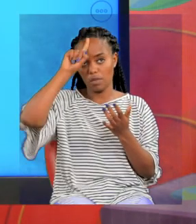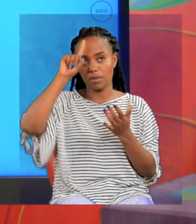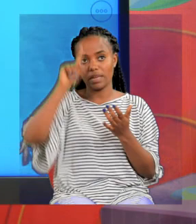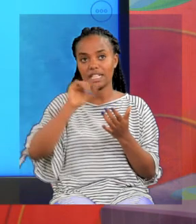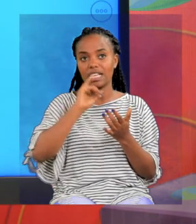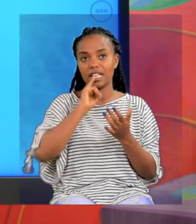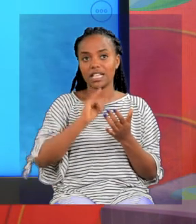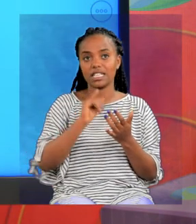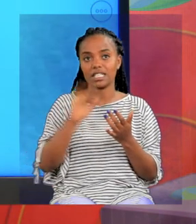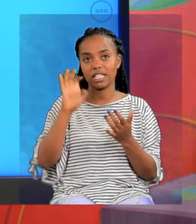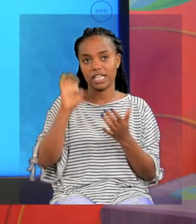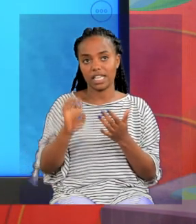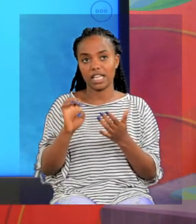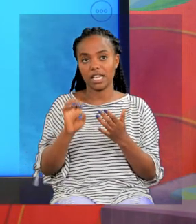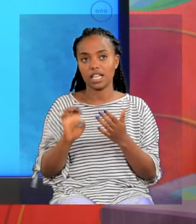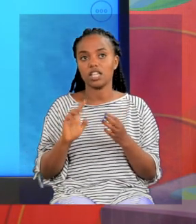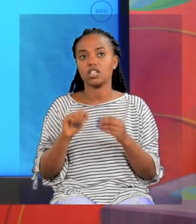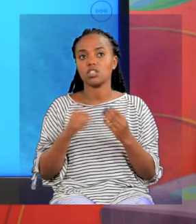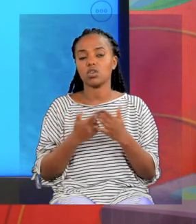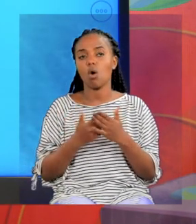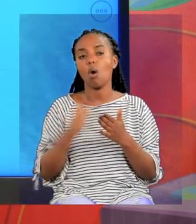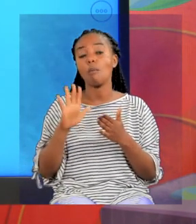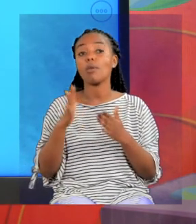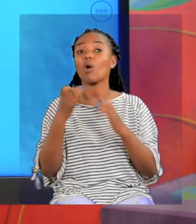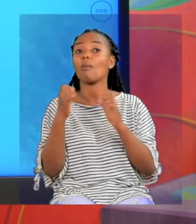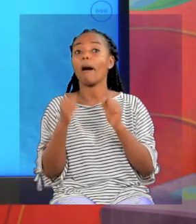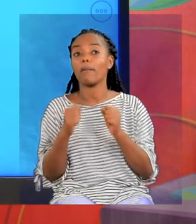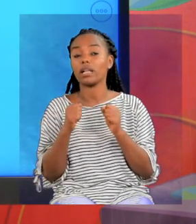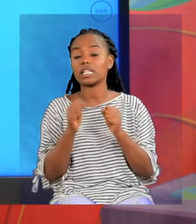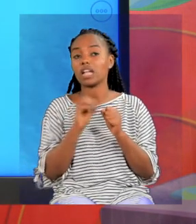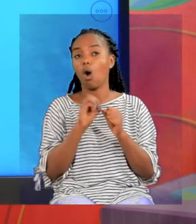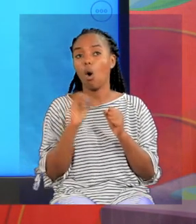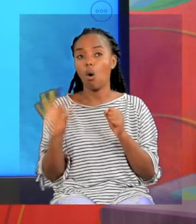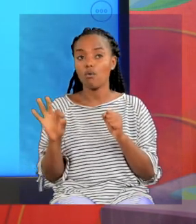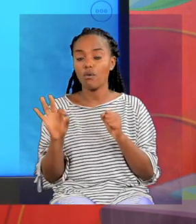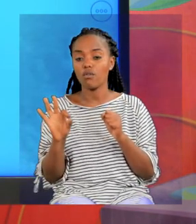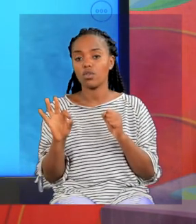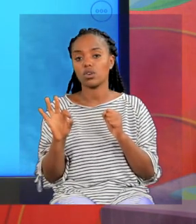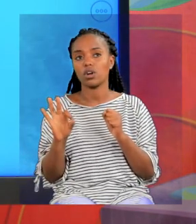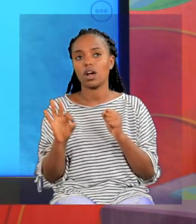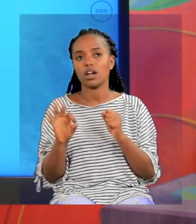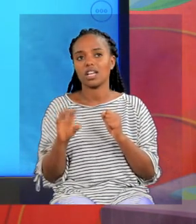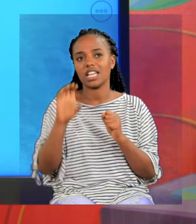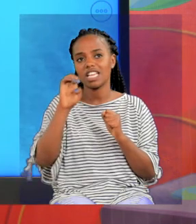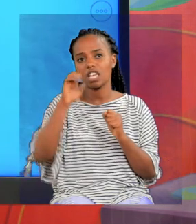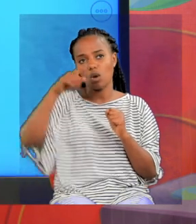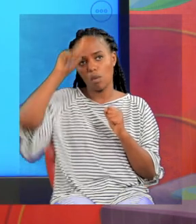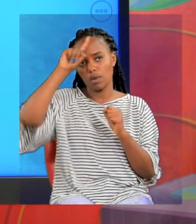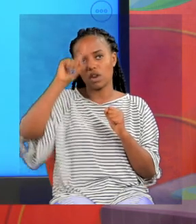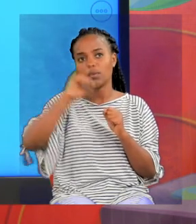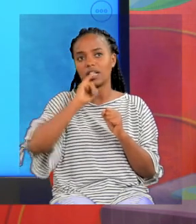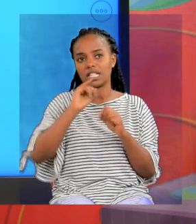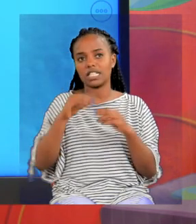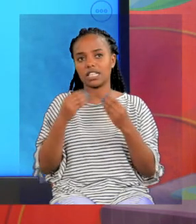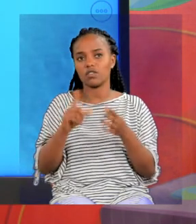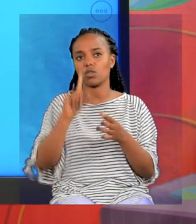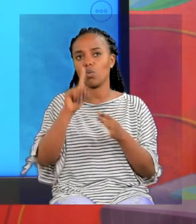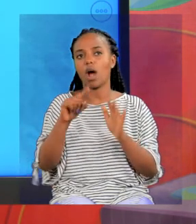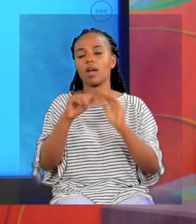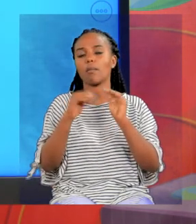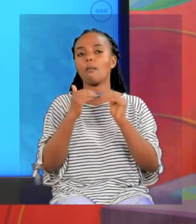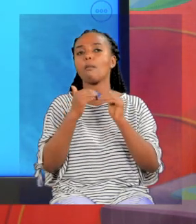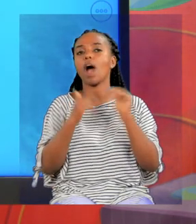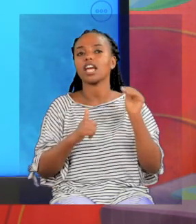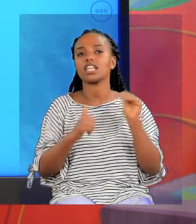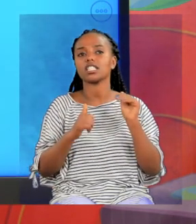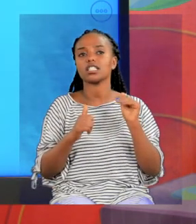E, then probability of E complement is given as it is 1